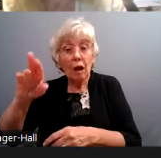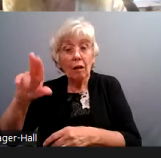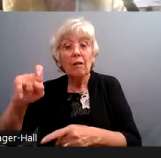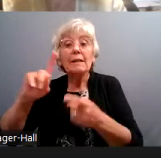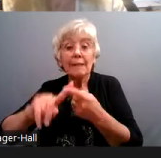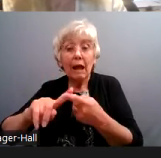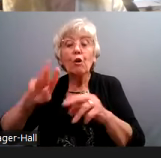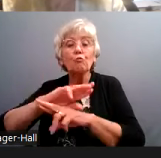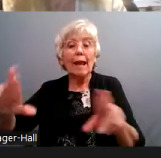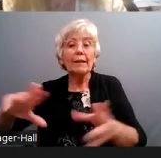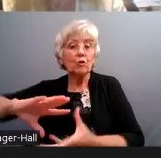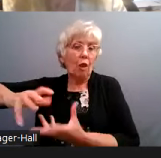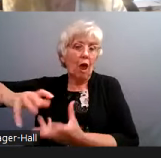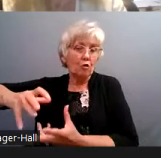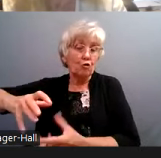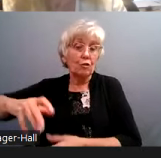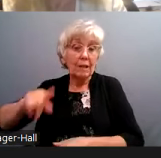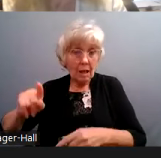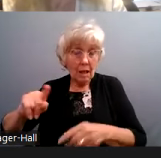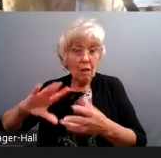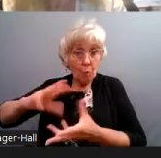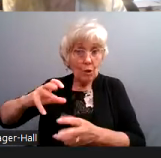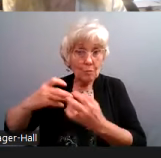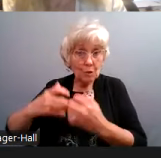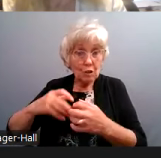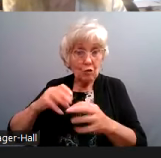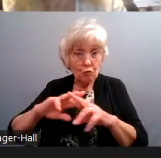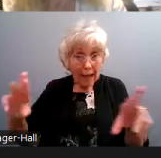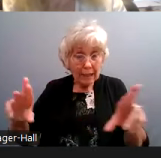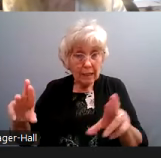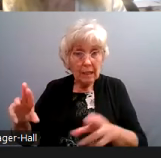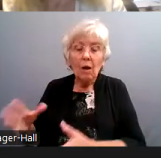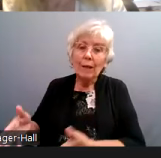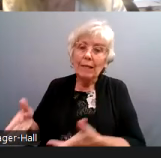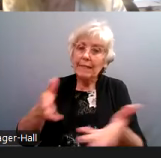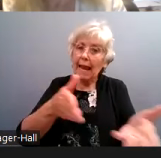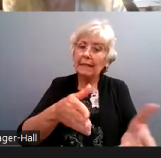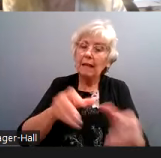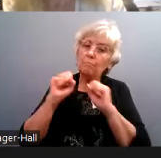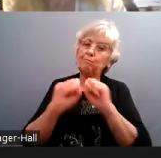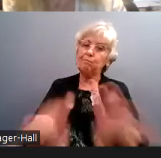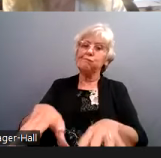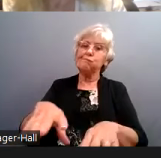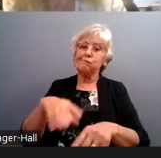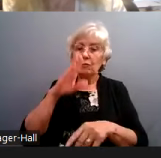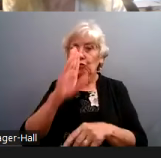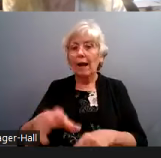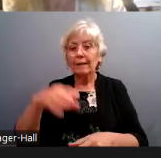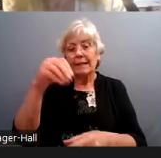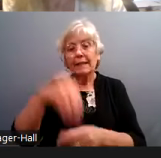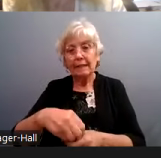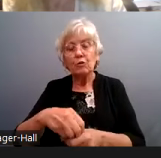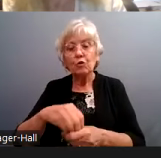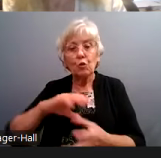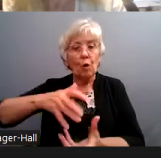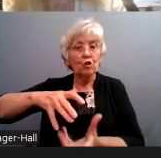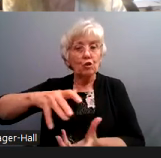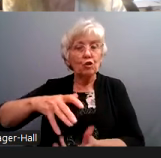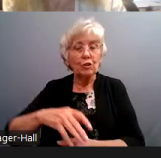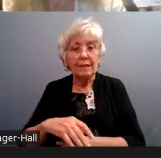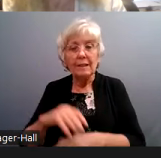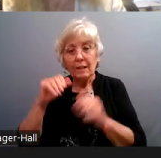And then when the washer is ready, then we just take it right in there and just dump it right into the washer, and you